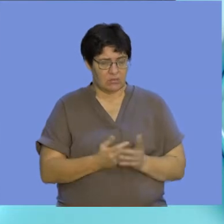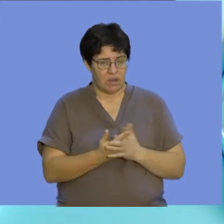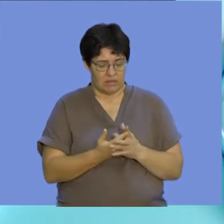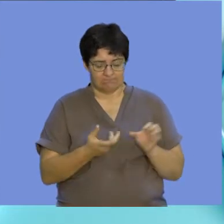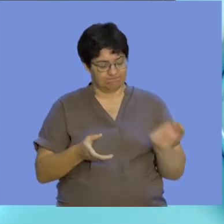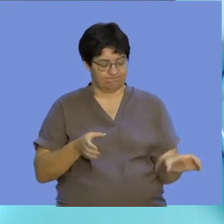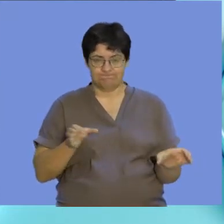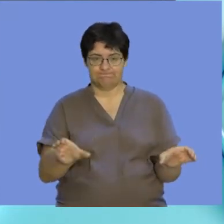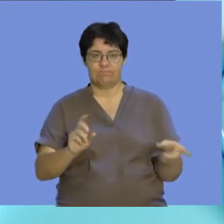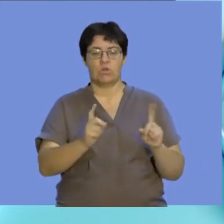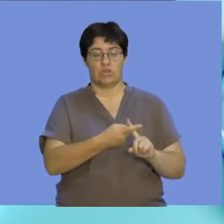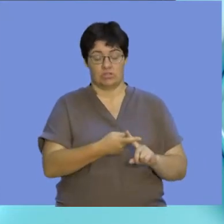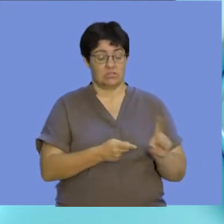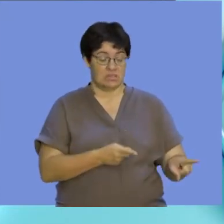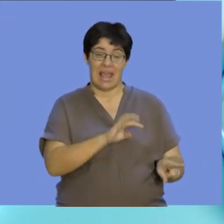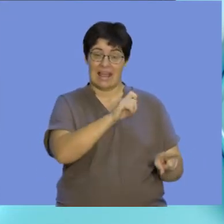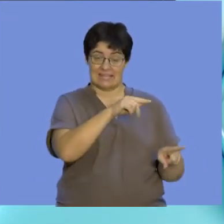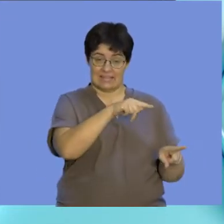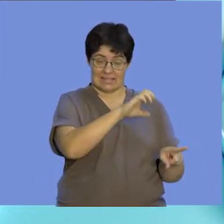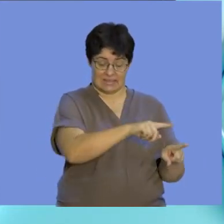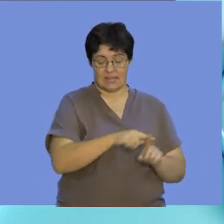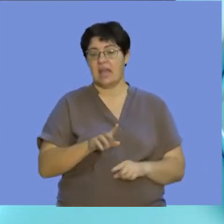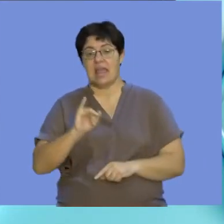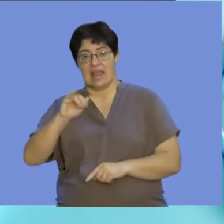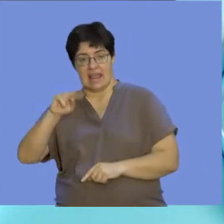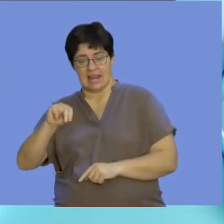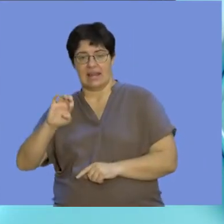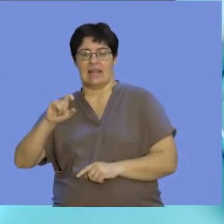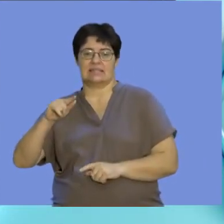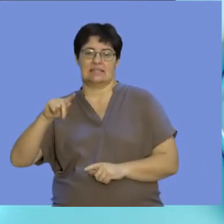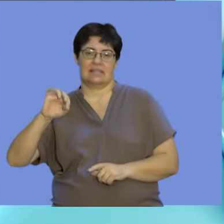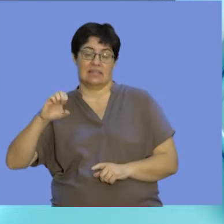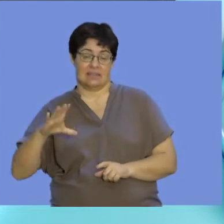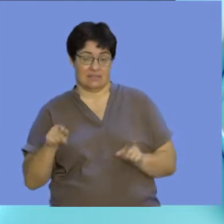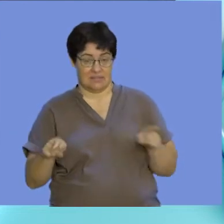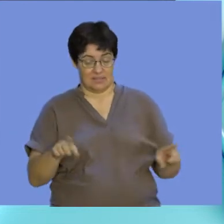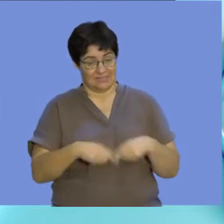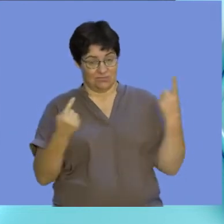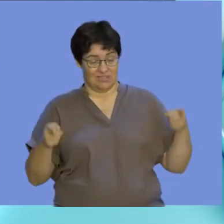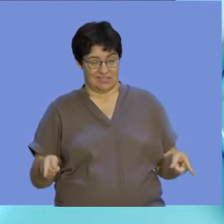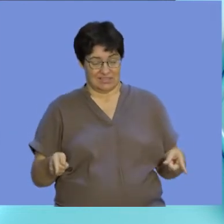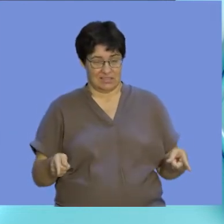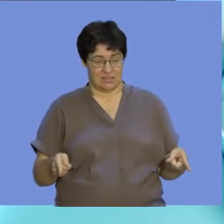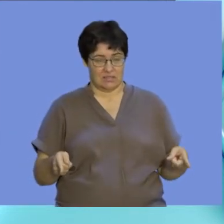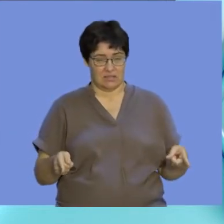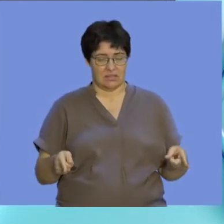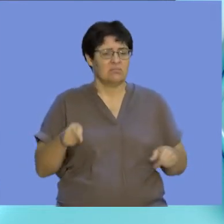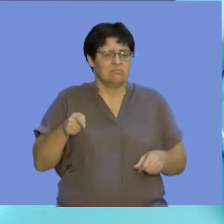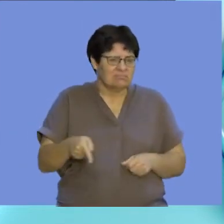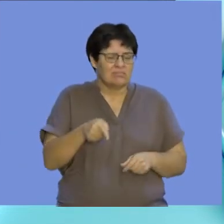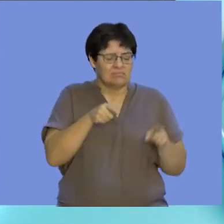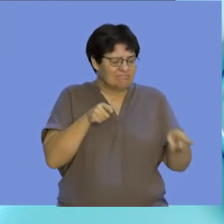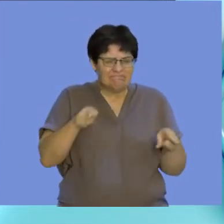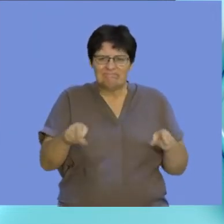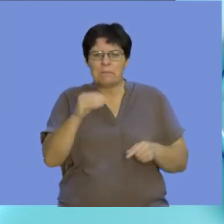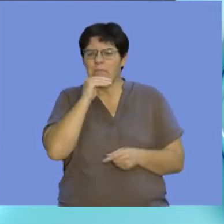two different types, elastic and inelastic, and we're going to talk about what that means, because